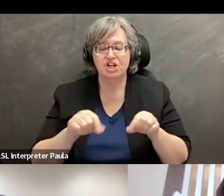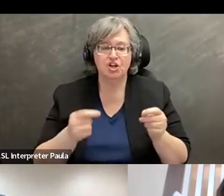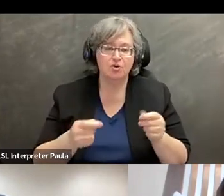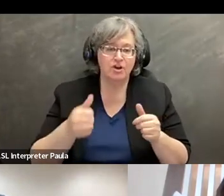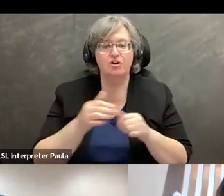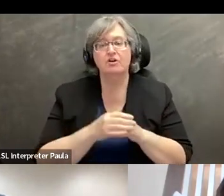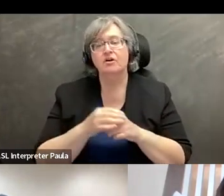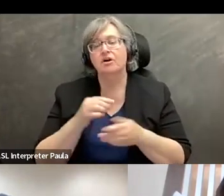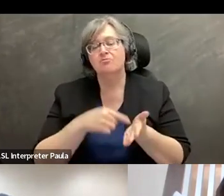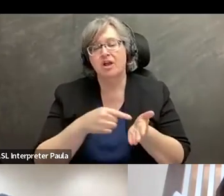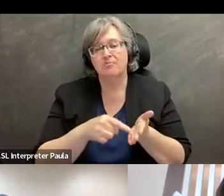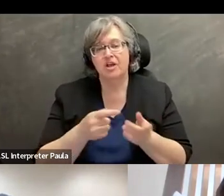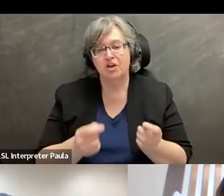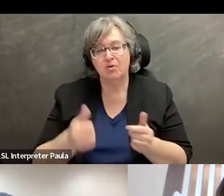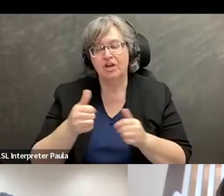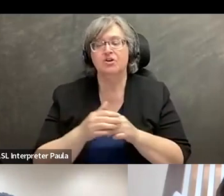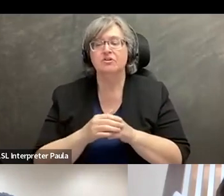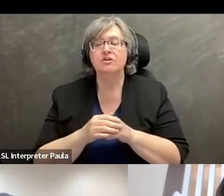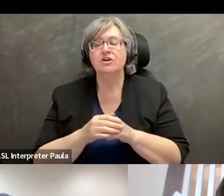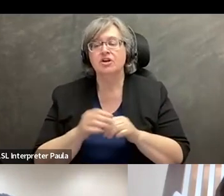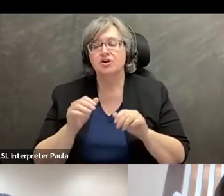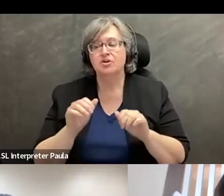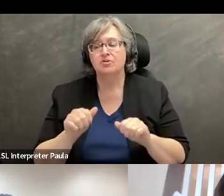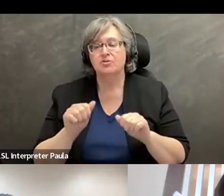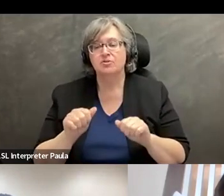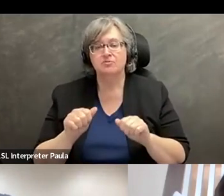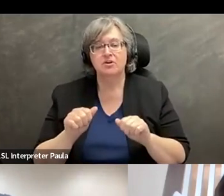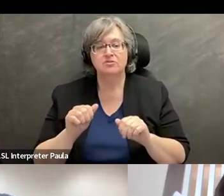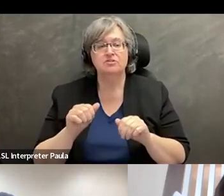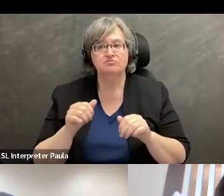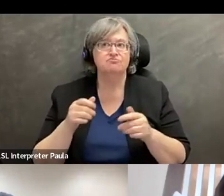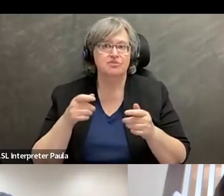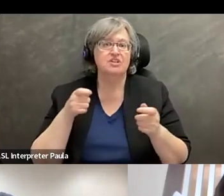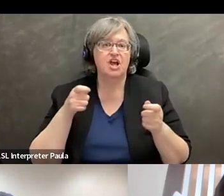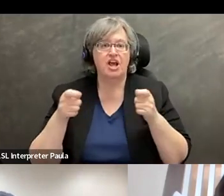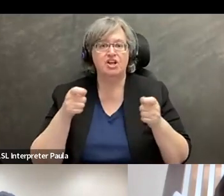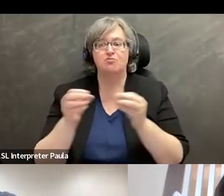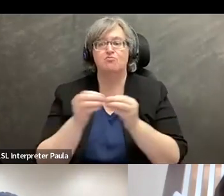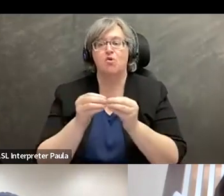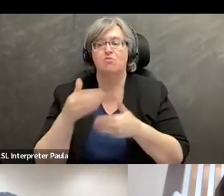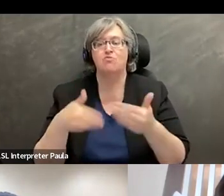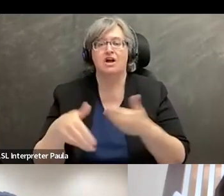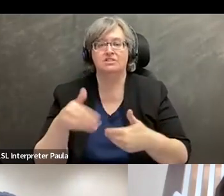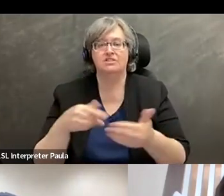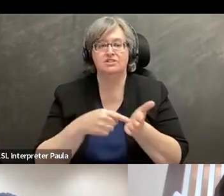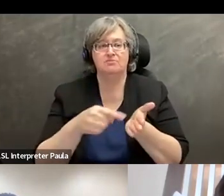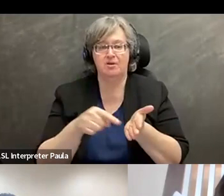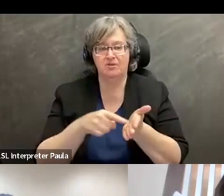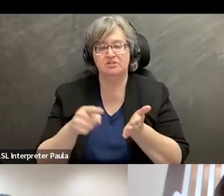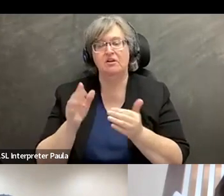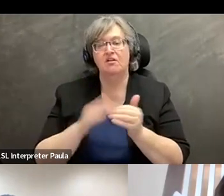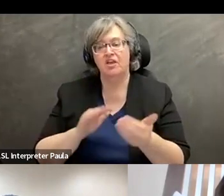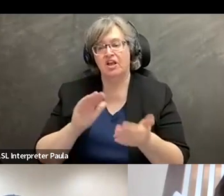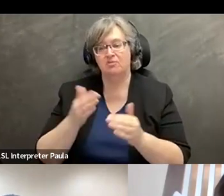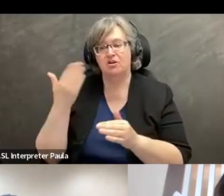quicker, and also be able to handle higher volume, a lot more payments processing than we had